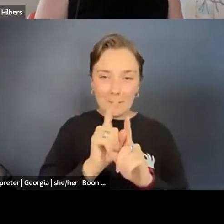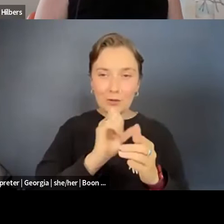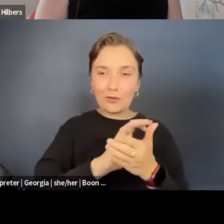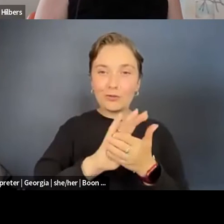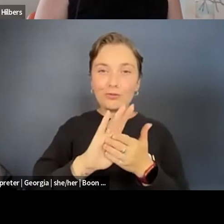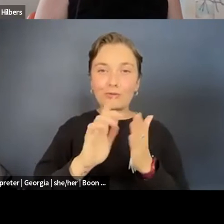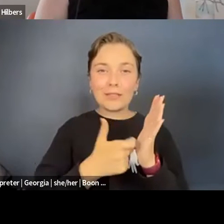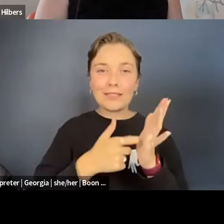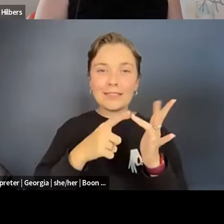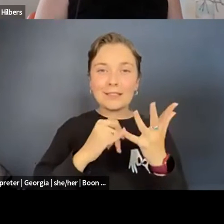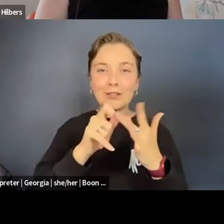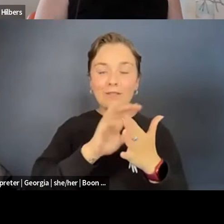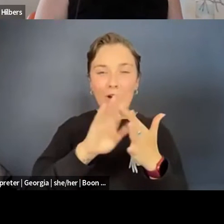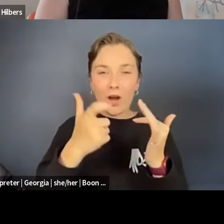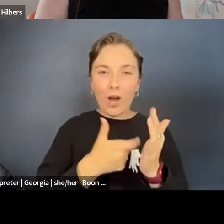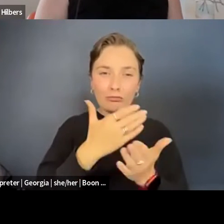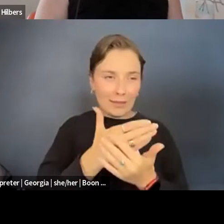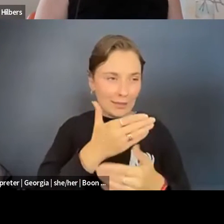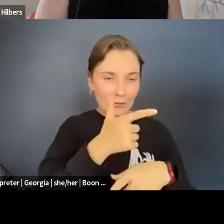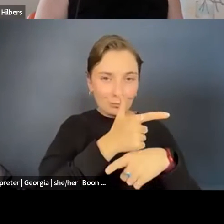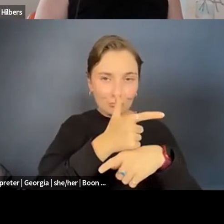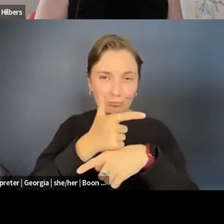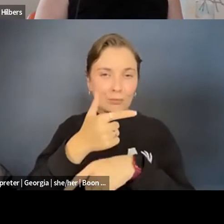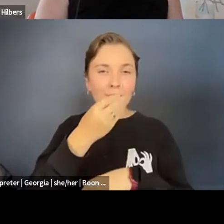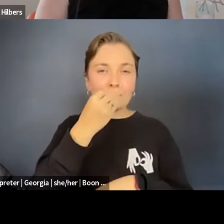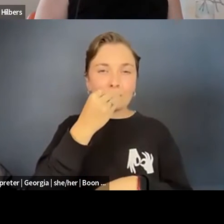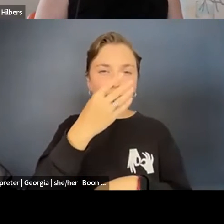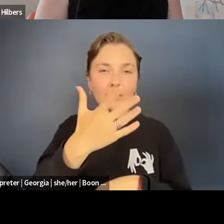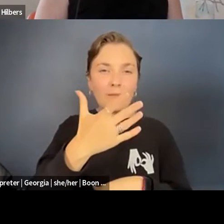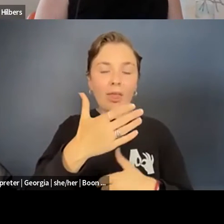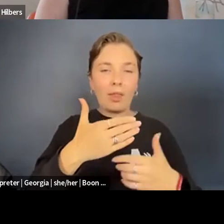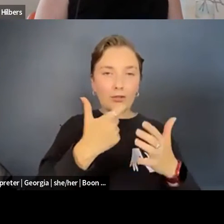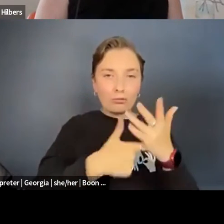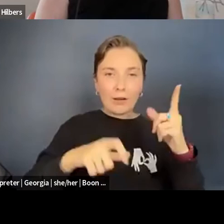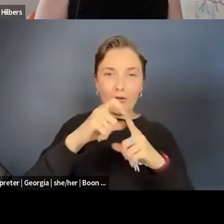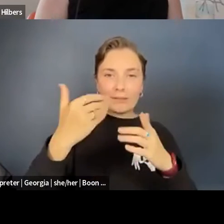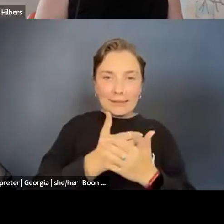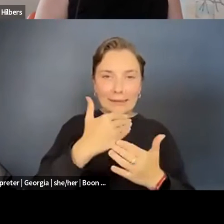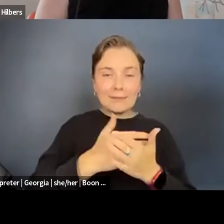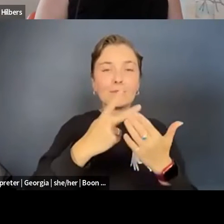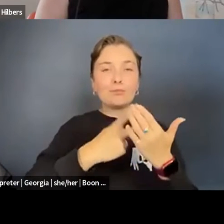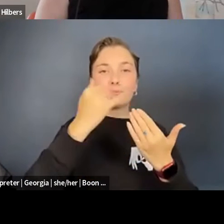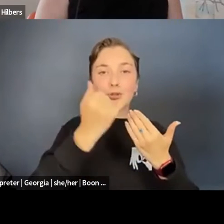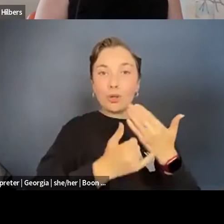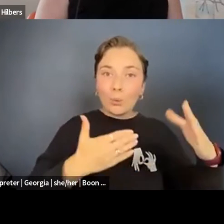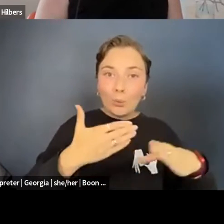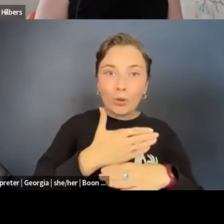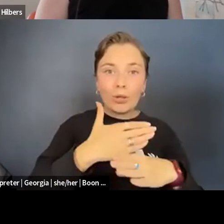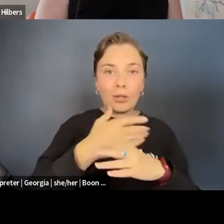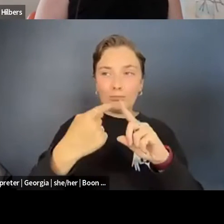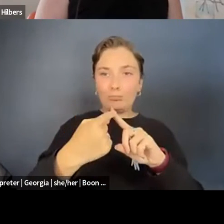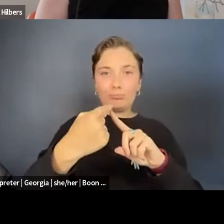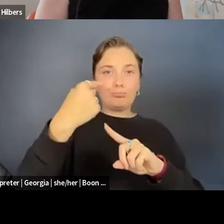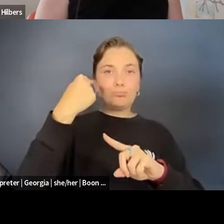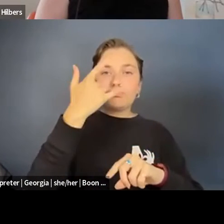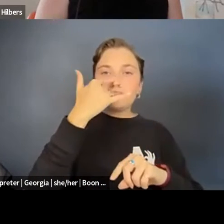because that is such a beautiful record of a project and a working project that has been of such